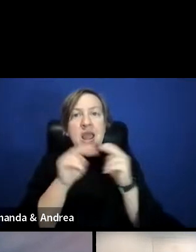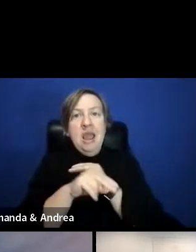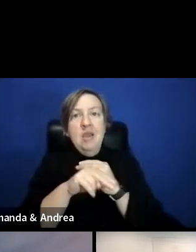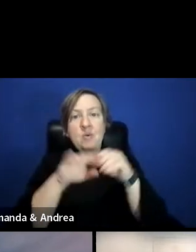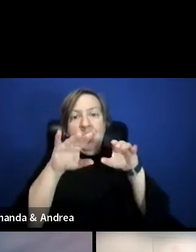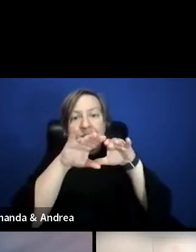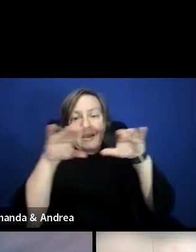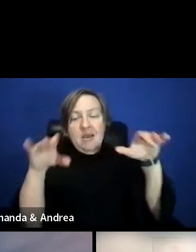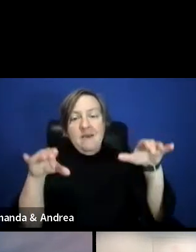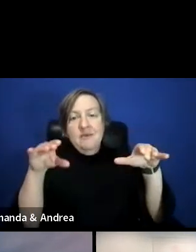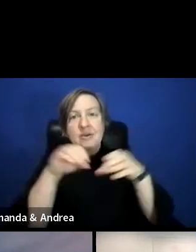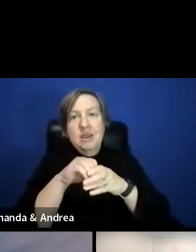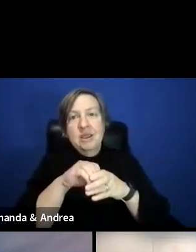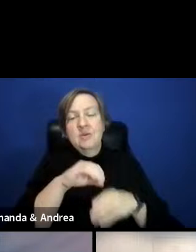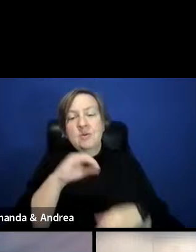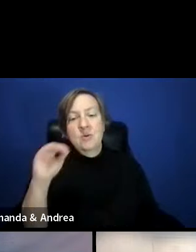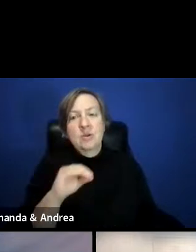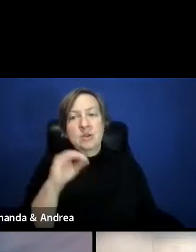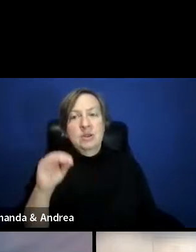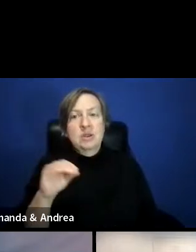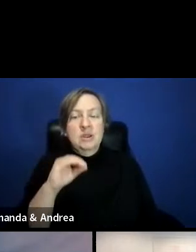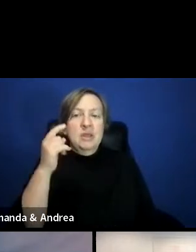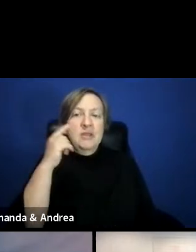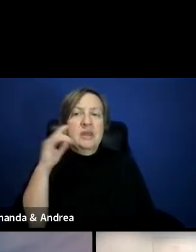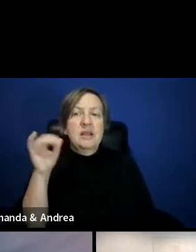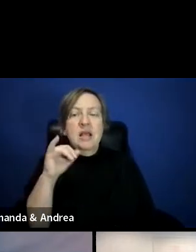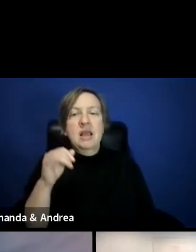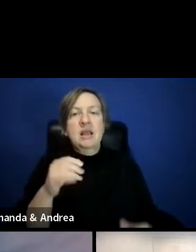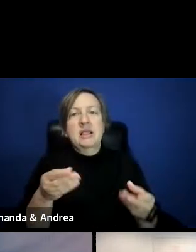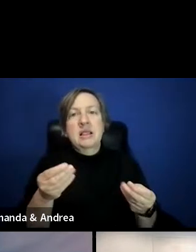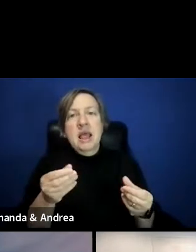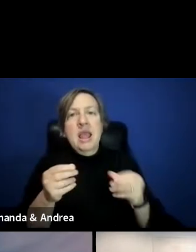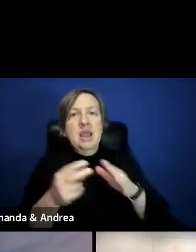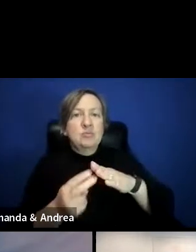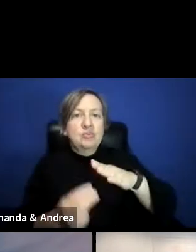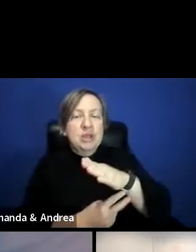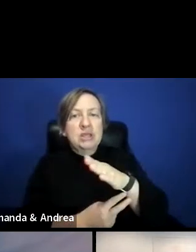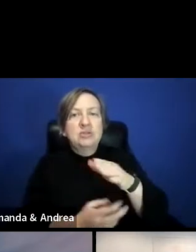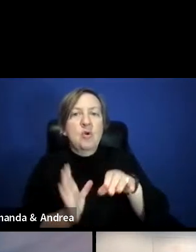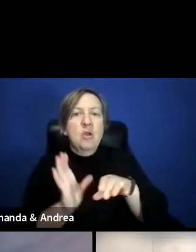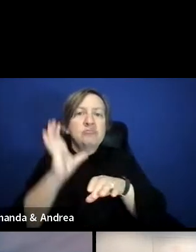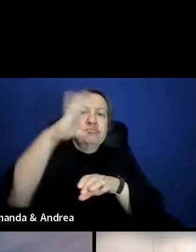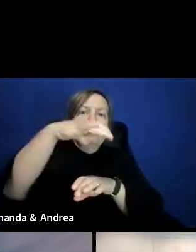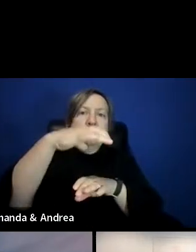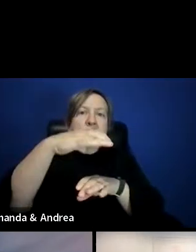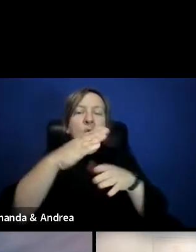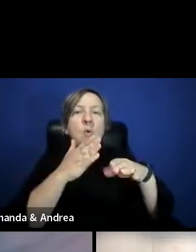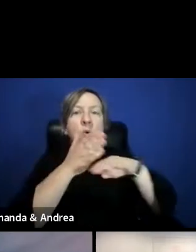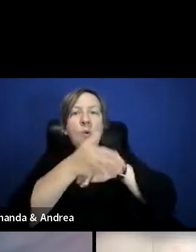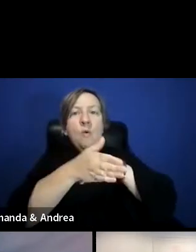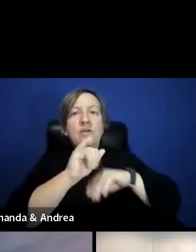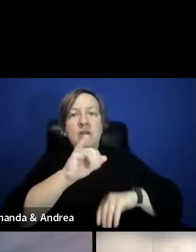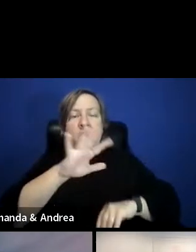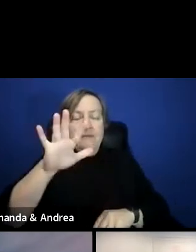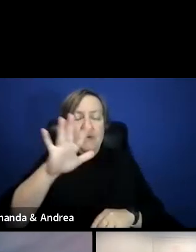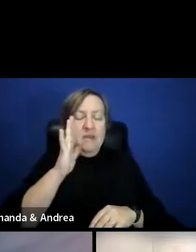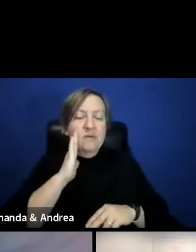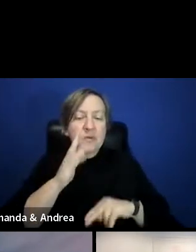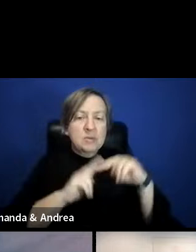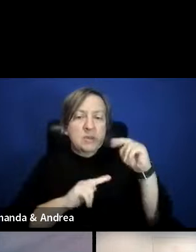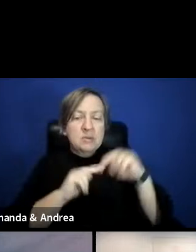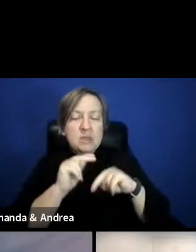Oregon. Think of it as a land bridge or a cap over Interstate 5 that will be built to